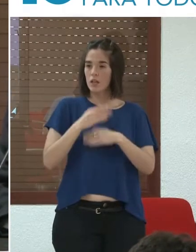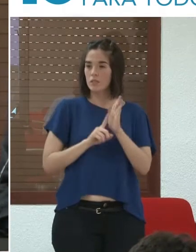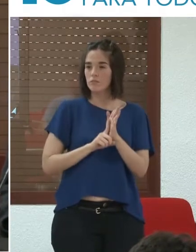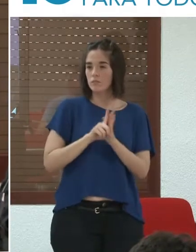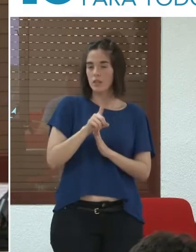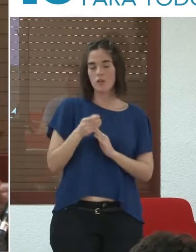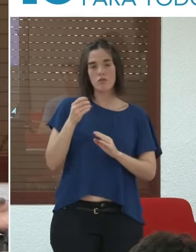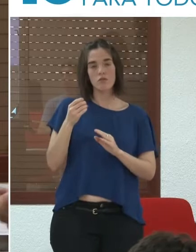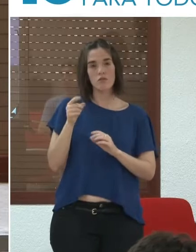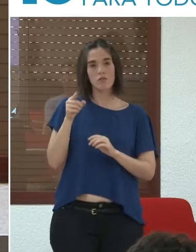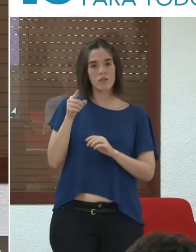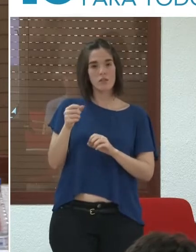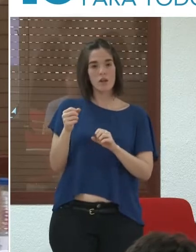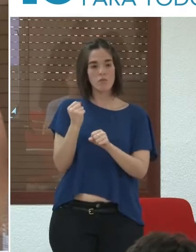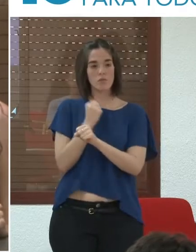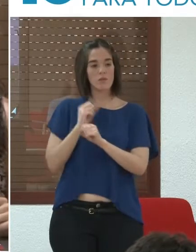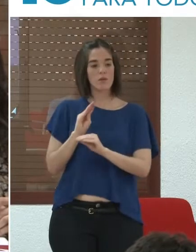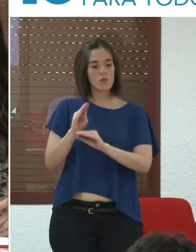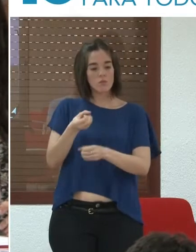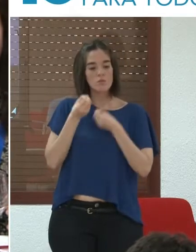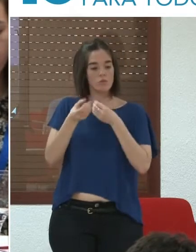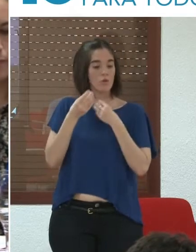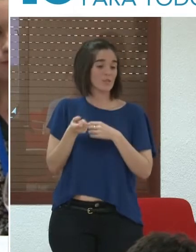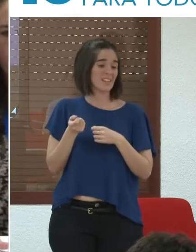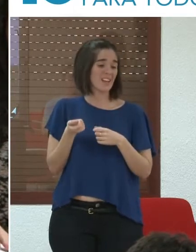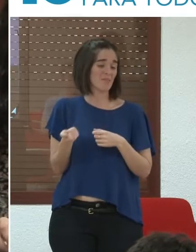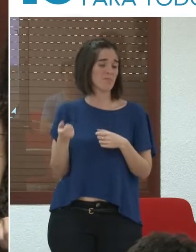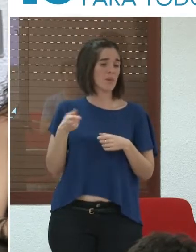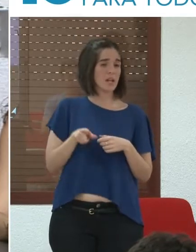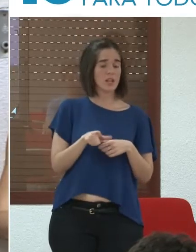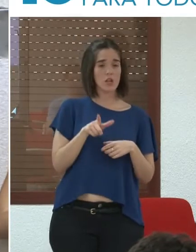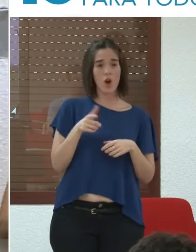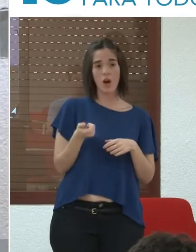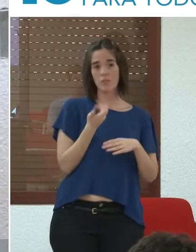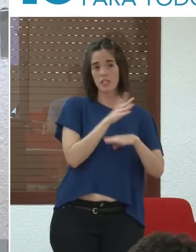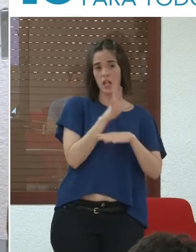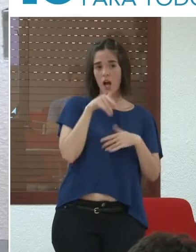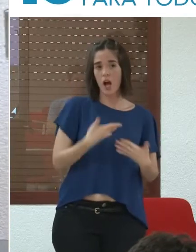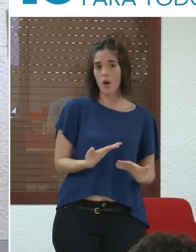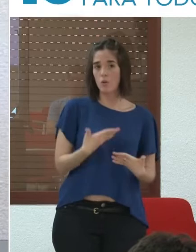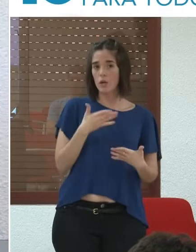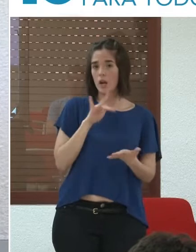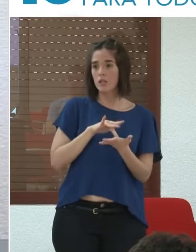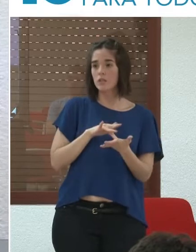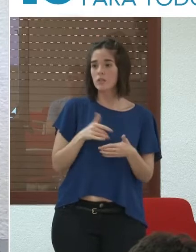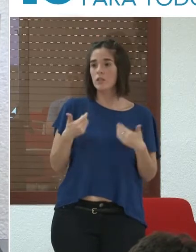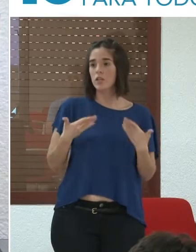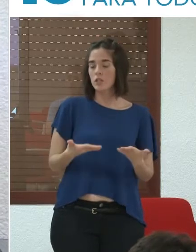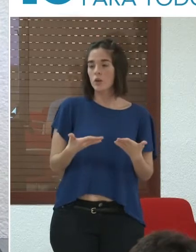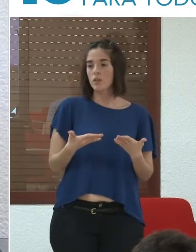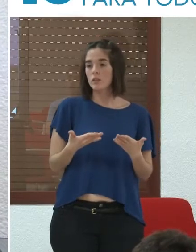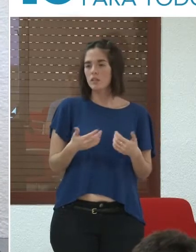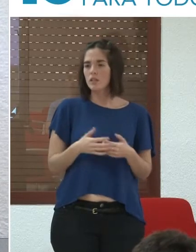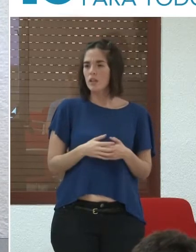engineer of robotics, and he will tell us about what Cristina Bayon has done